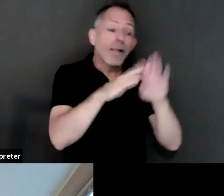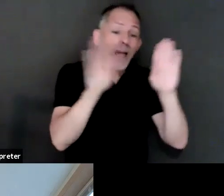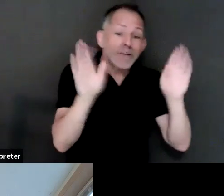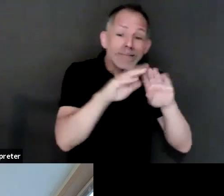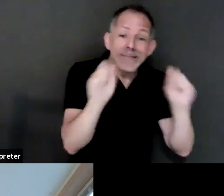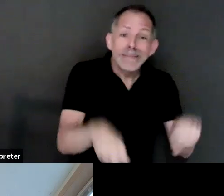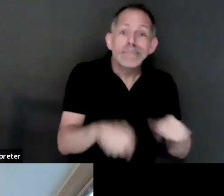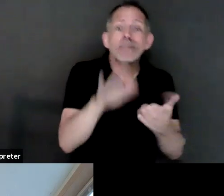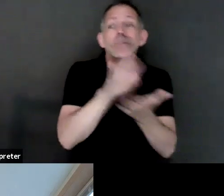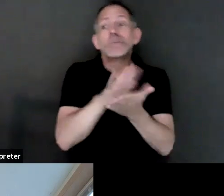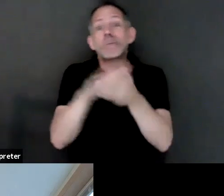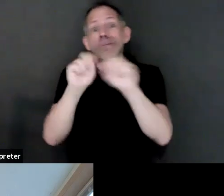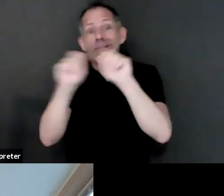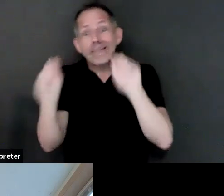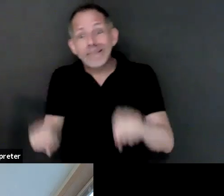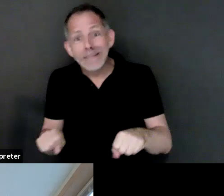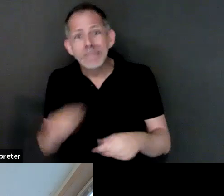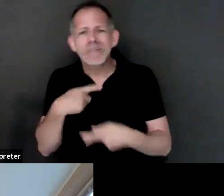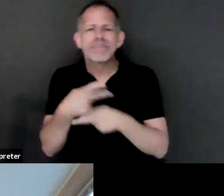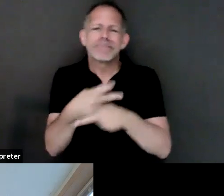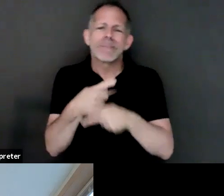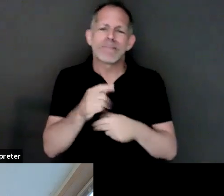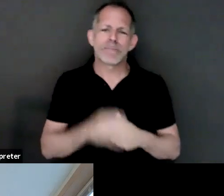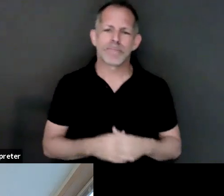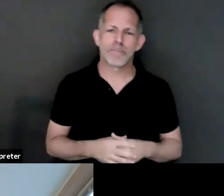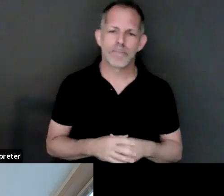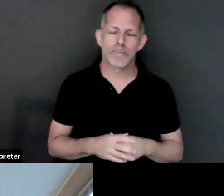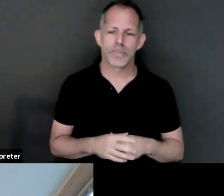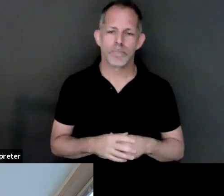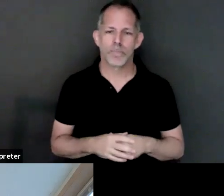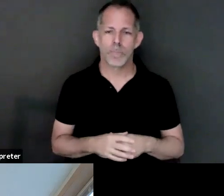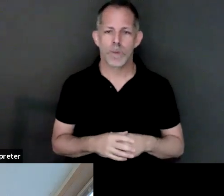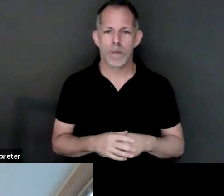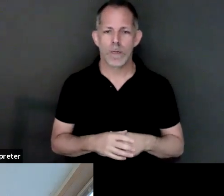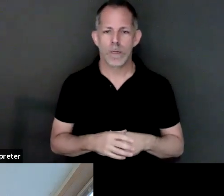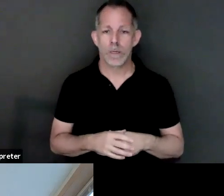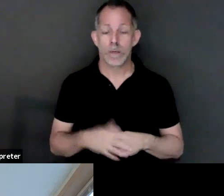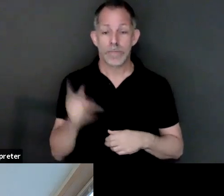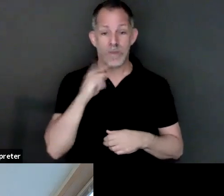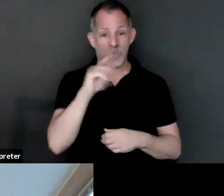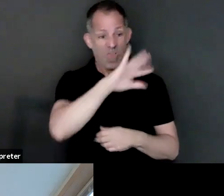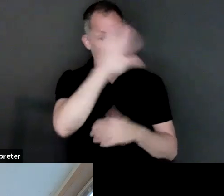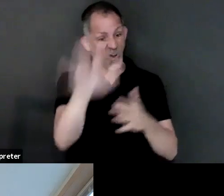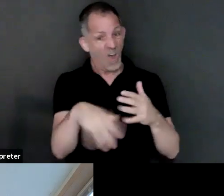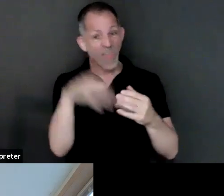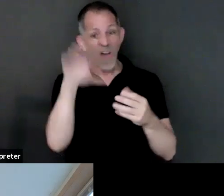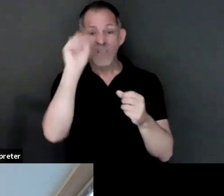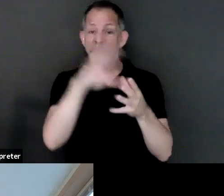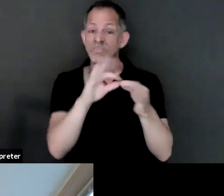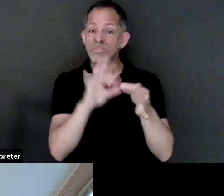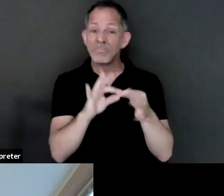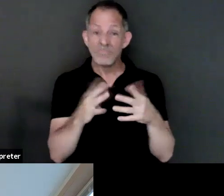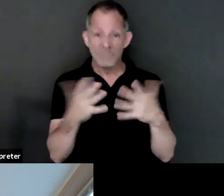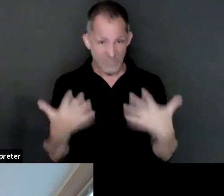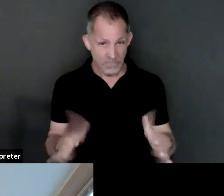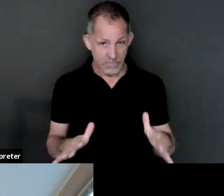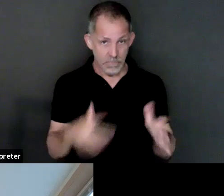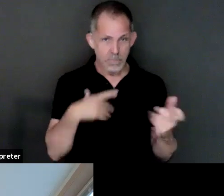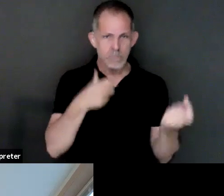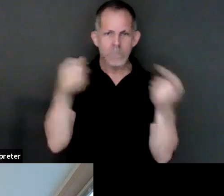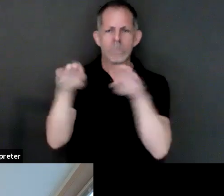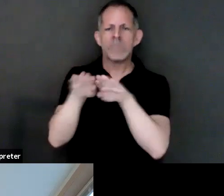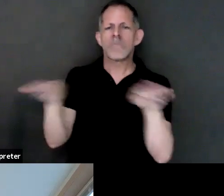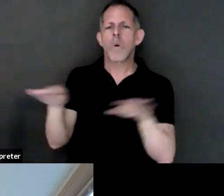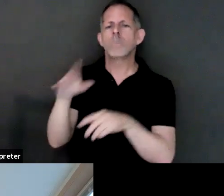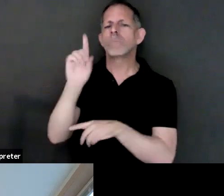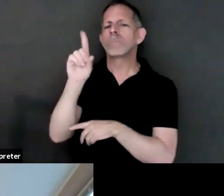So with that, I want to hand it back to you, Executive Summers, and take any questions. Thank